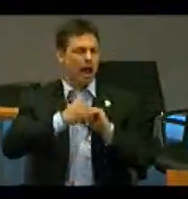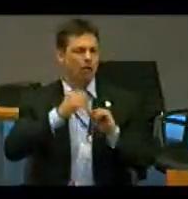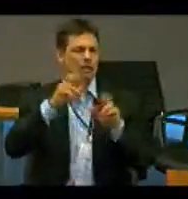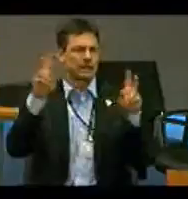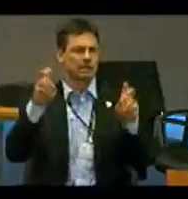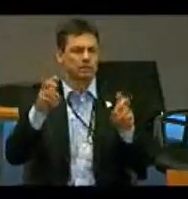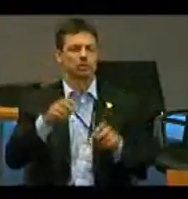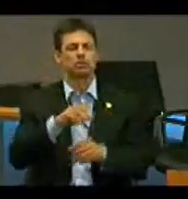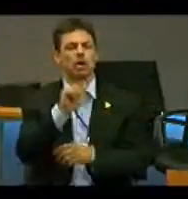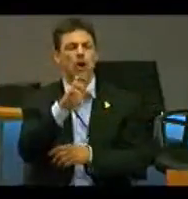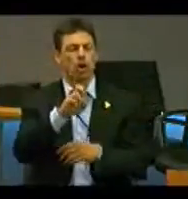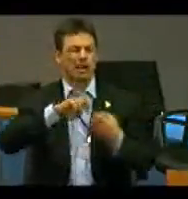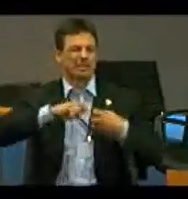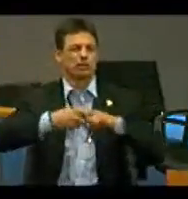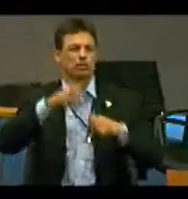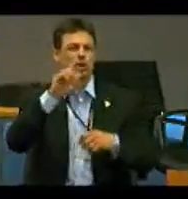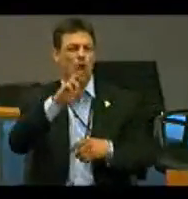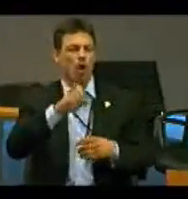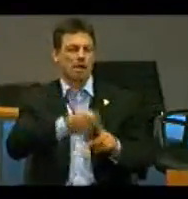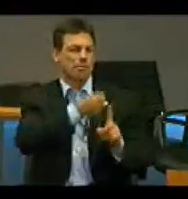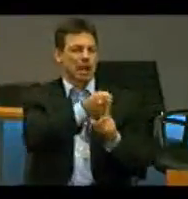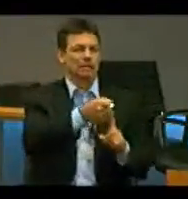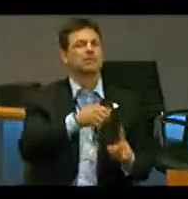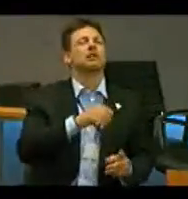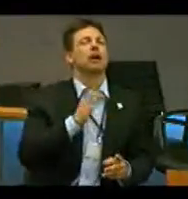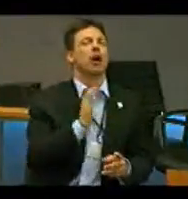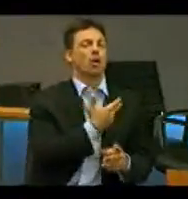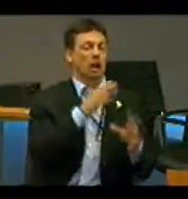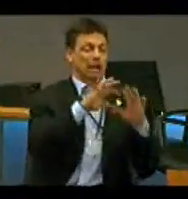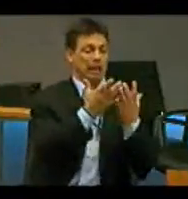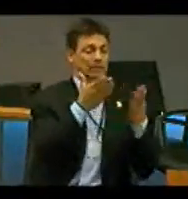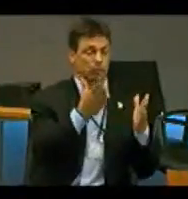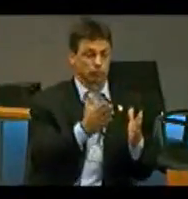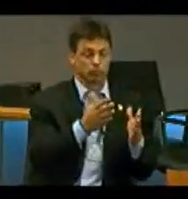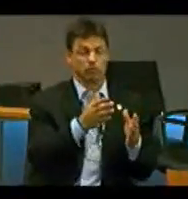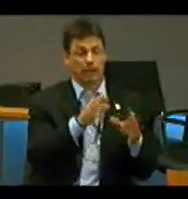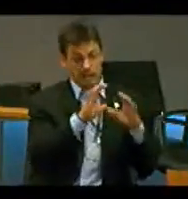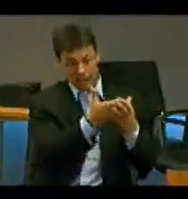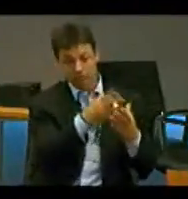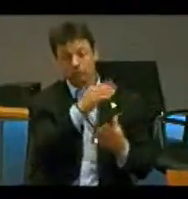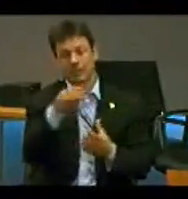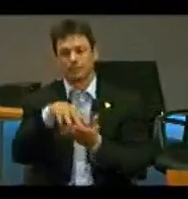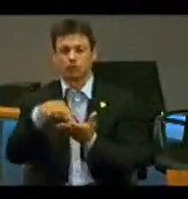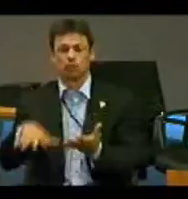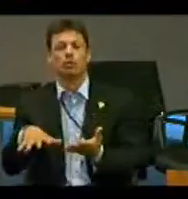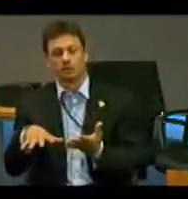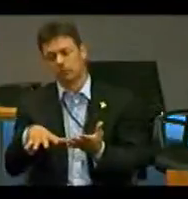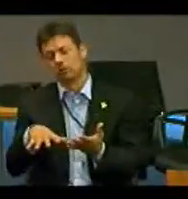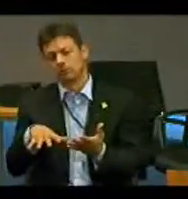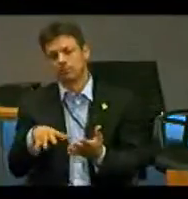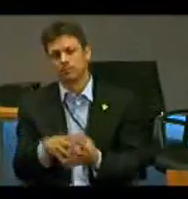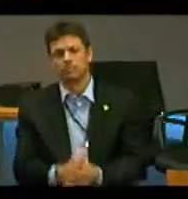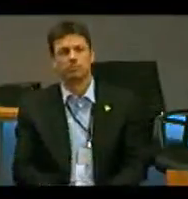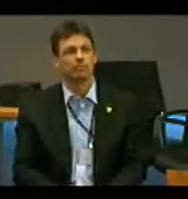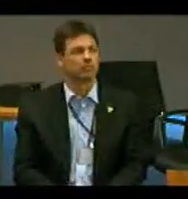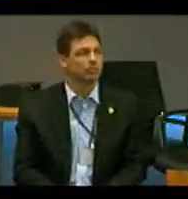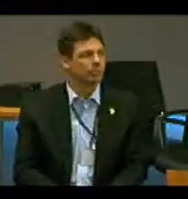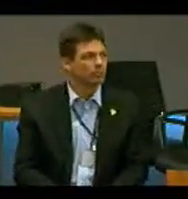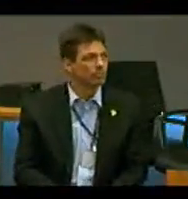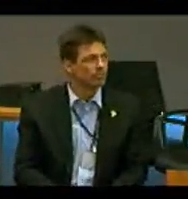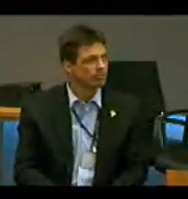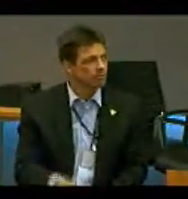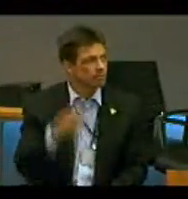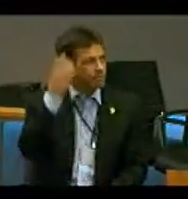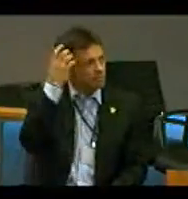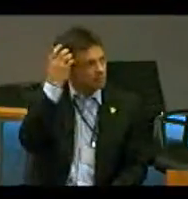are impacting the classrooms and the lives of our most vulnerable students. Thank you. Thank you. Commissioner Harris, I also understand you want to